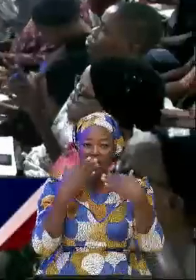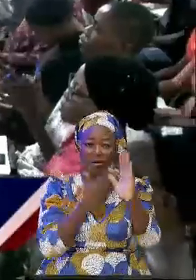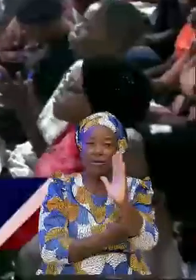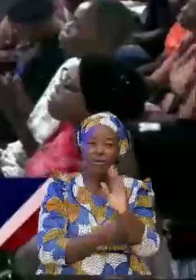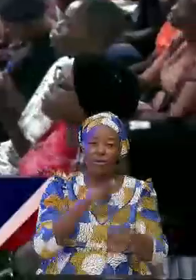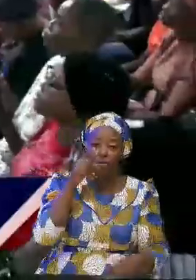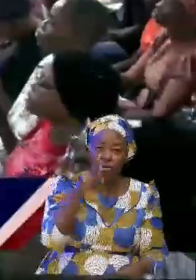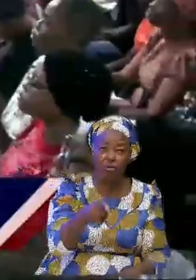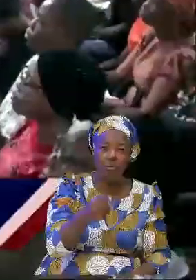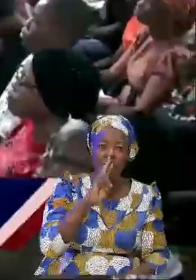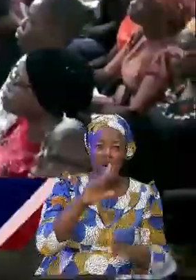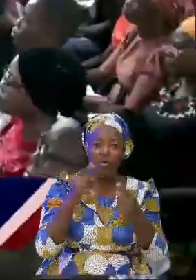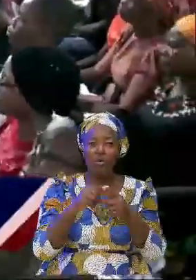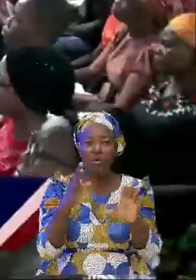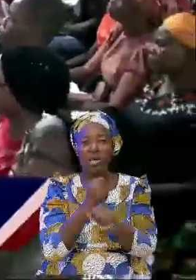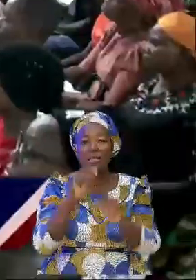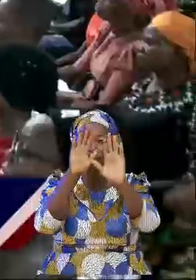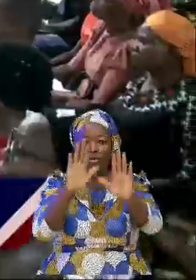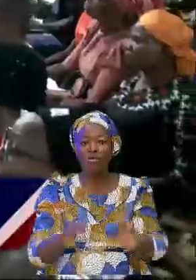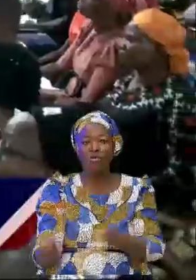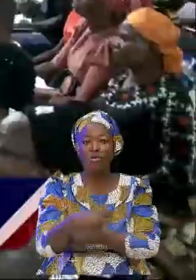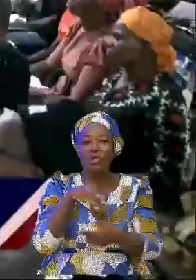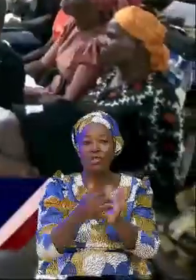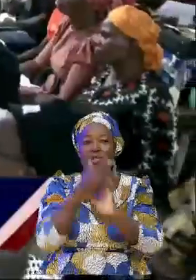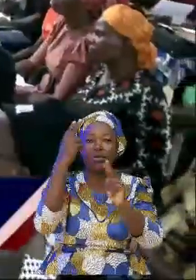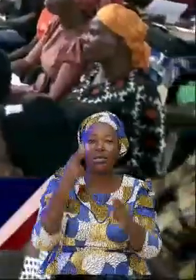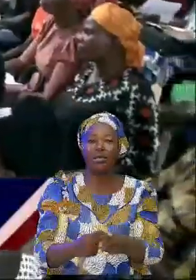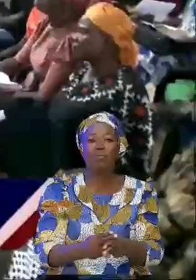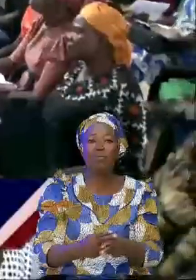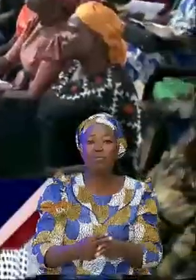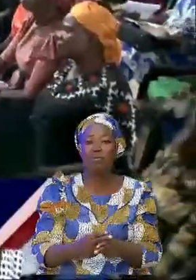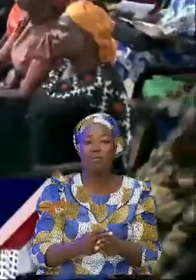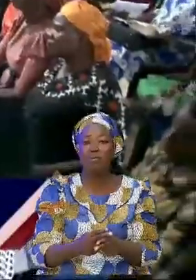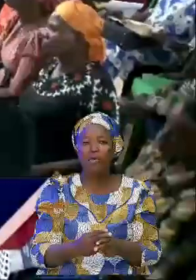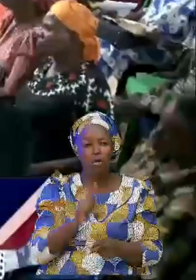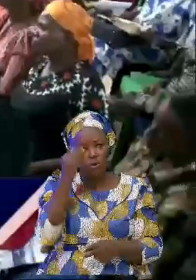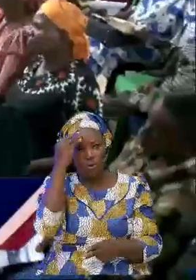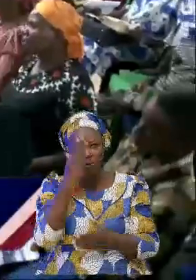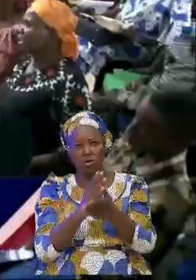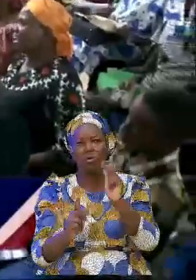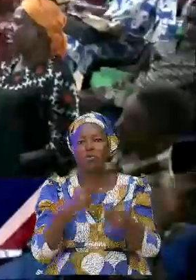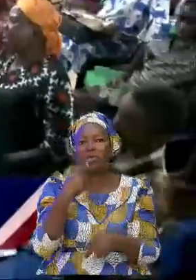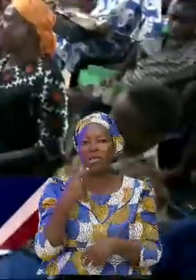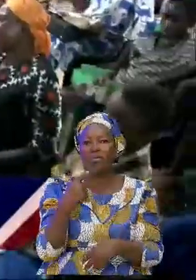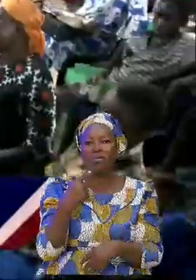us. And thank God, you are going to get a miracle today.